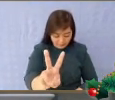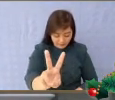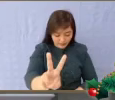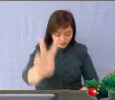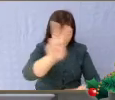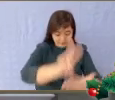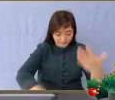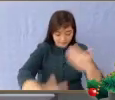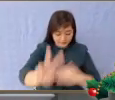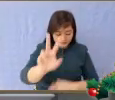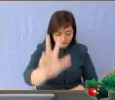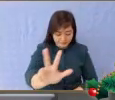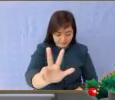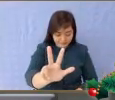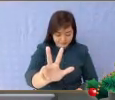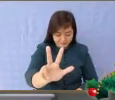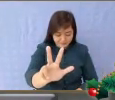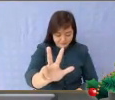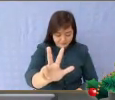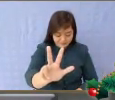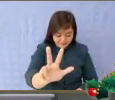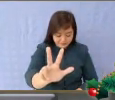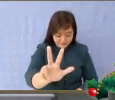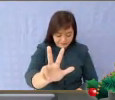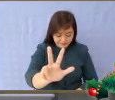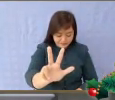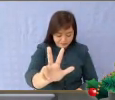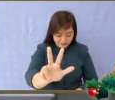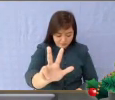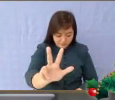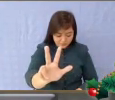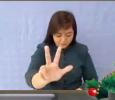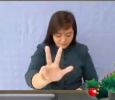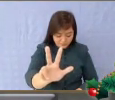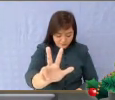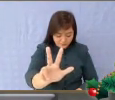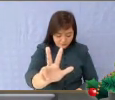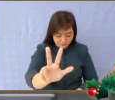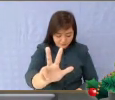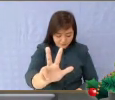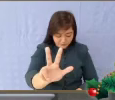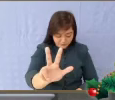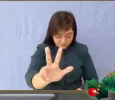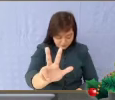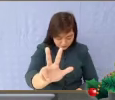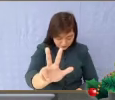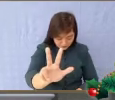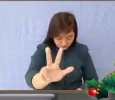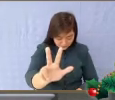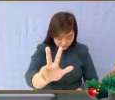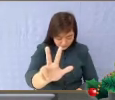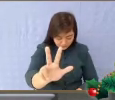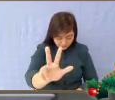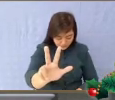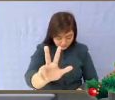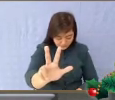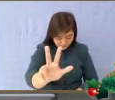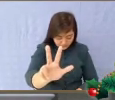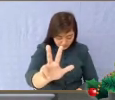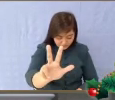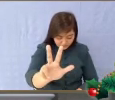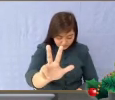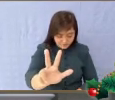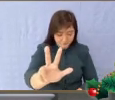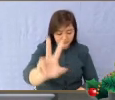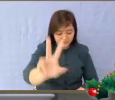still waters. He restoreth my soul. He leadeth me in the paths of righteousness for